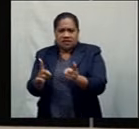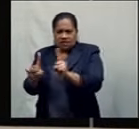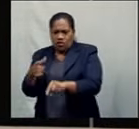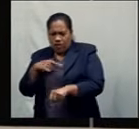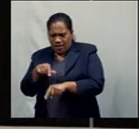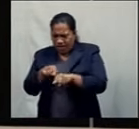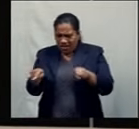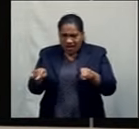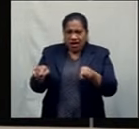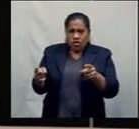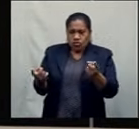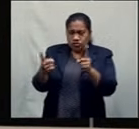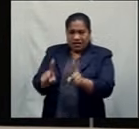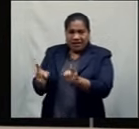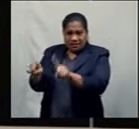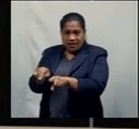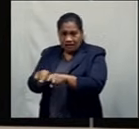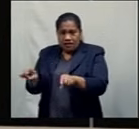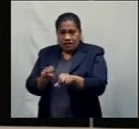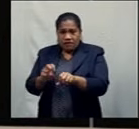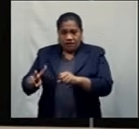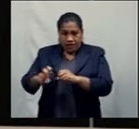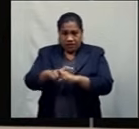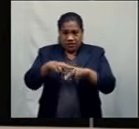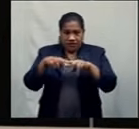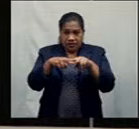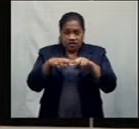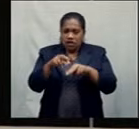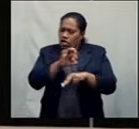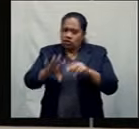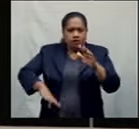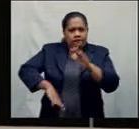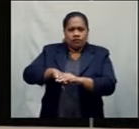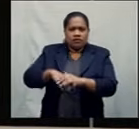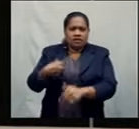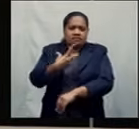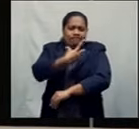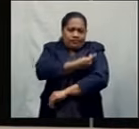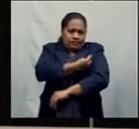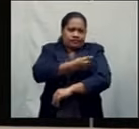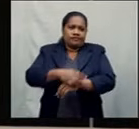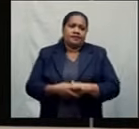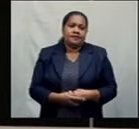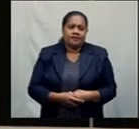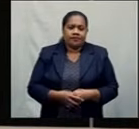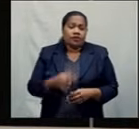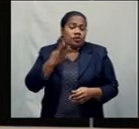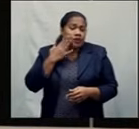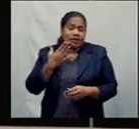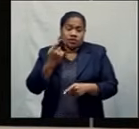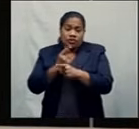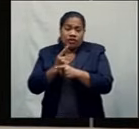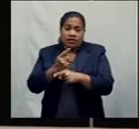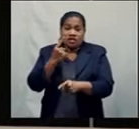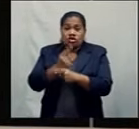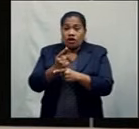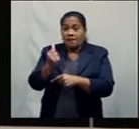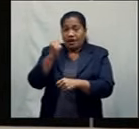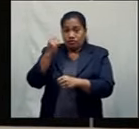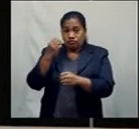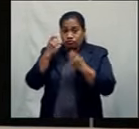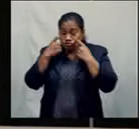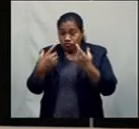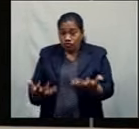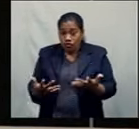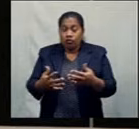individuals that died from the virus in Fiji has been fully vaccinated. While speaking during a talkback show on Radio Fiji